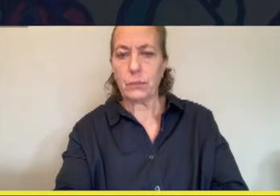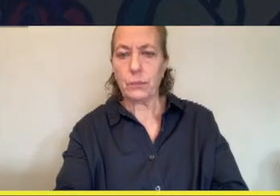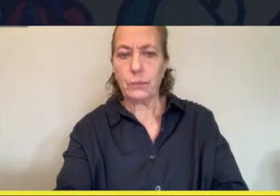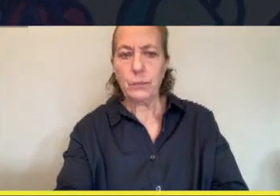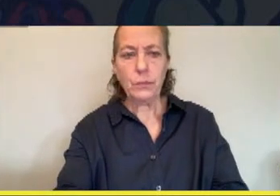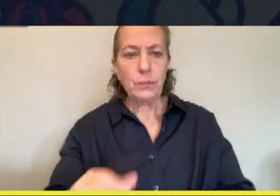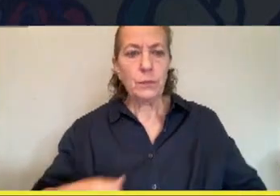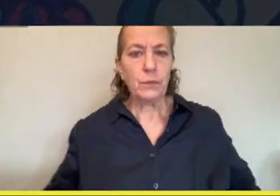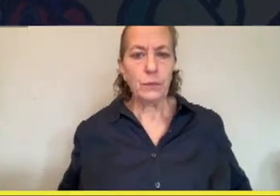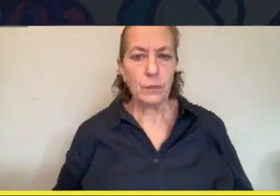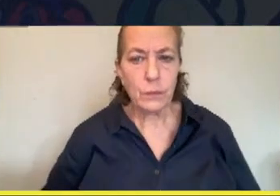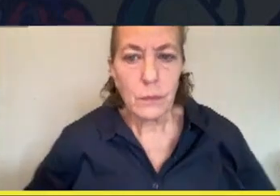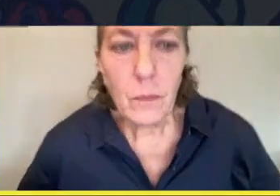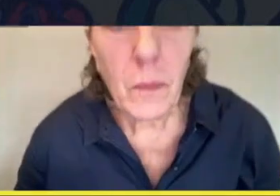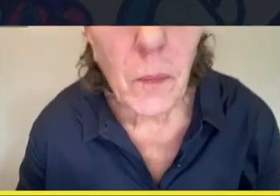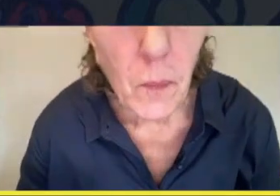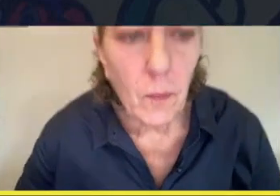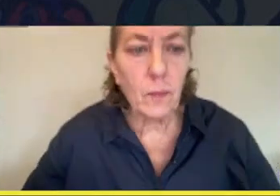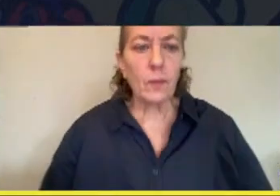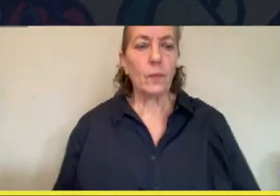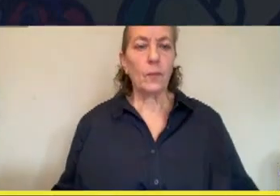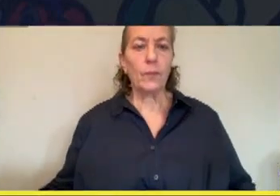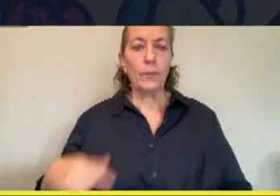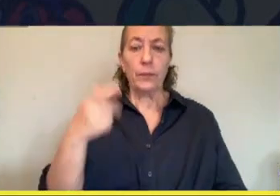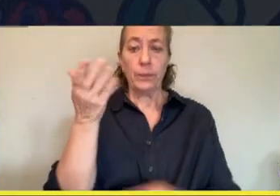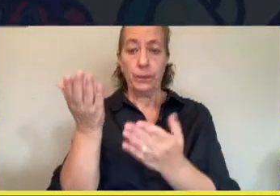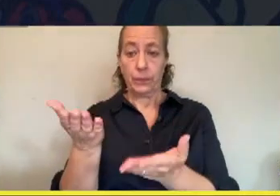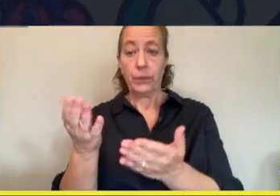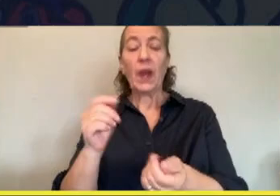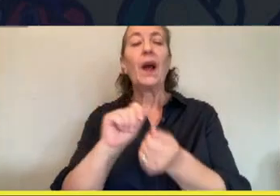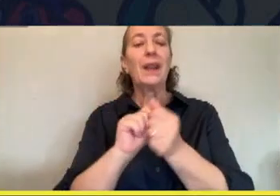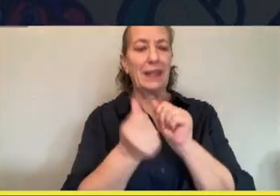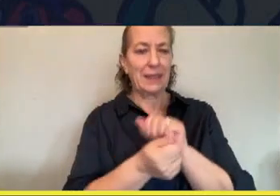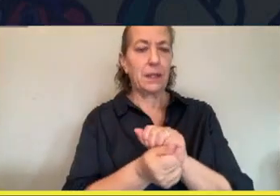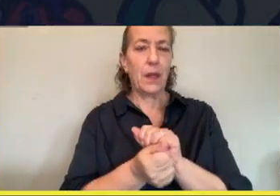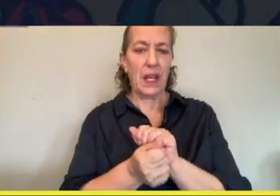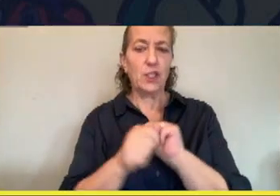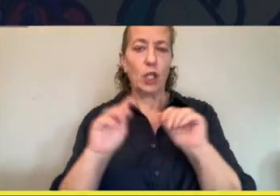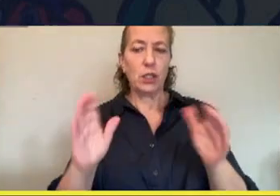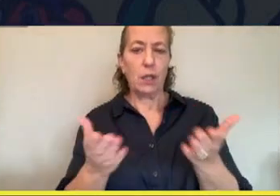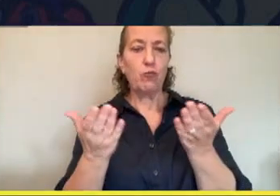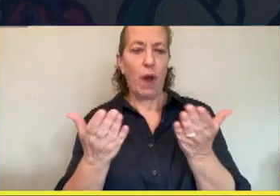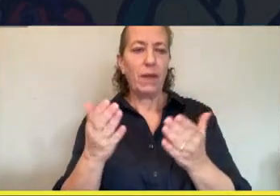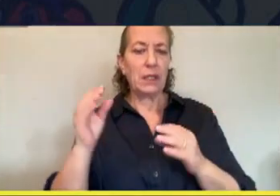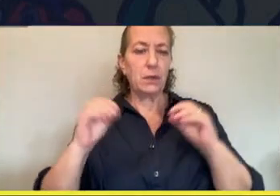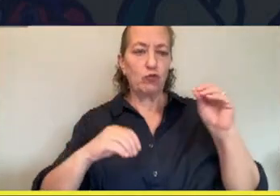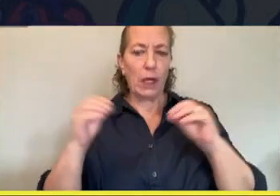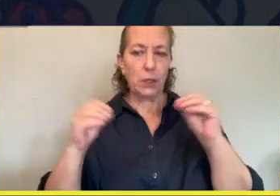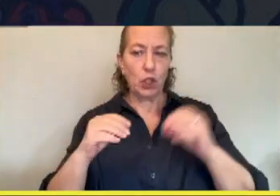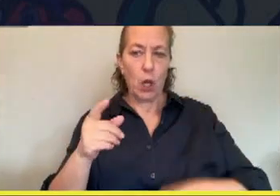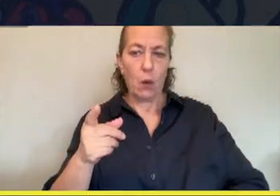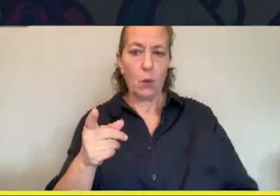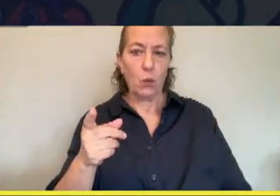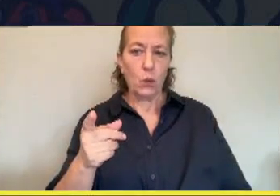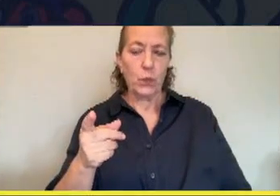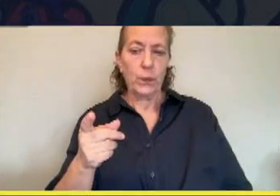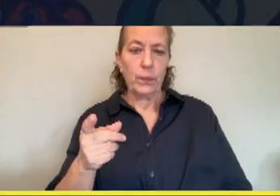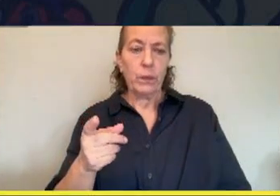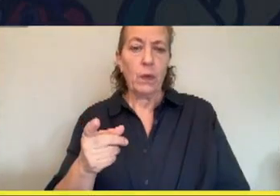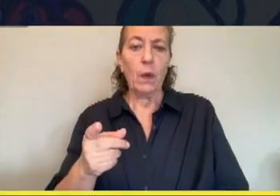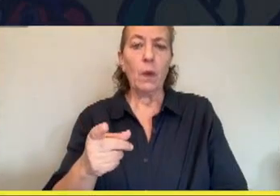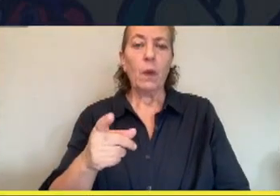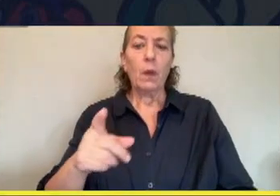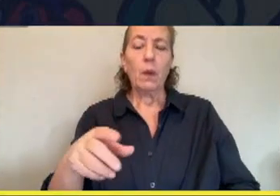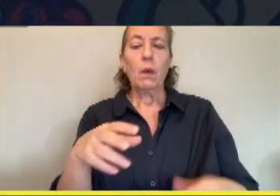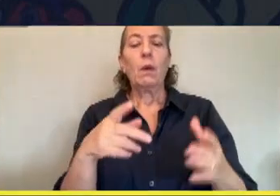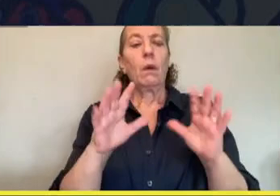This slide shows the adjusted prevalence ratio, again showing the keeping everything